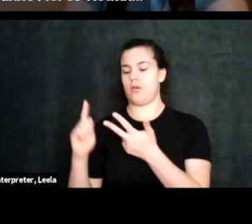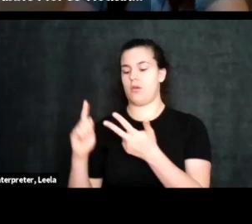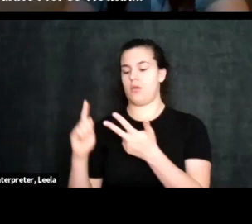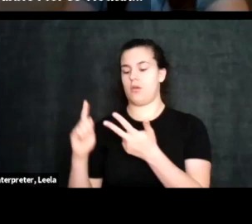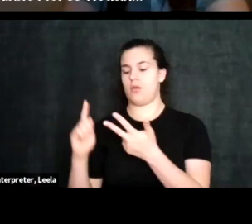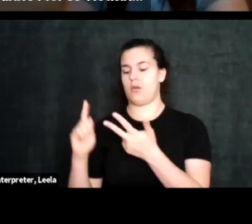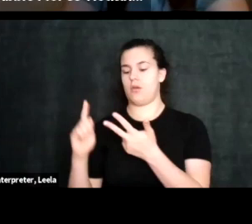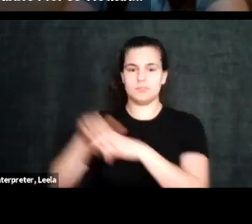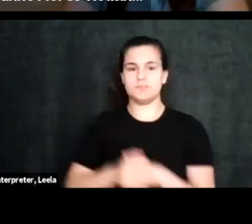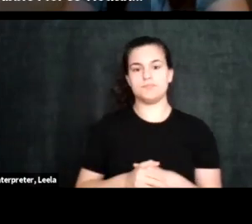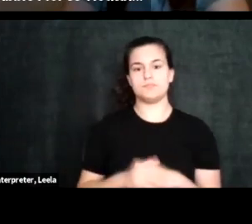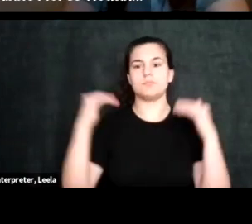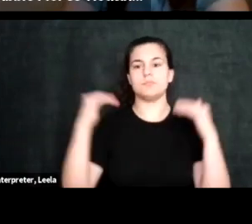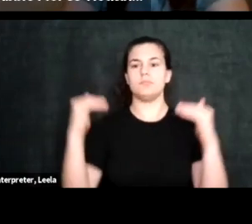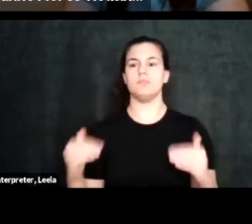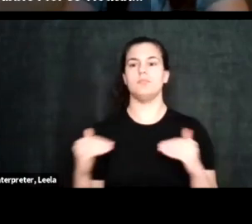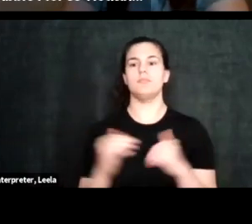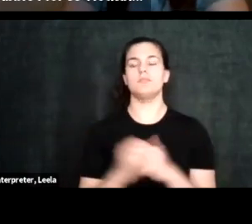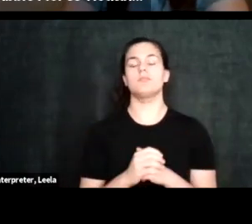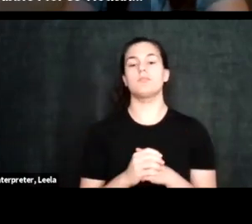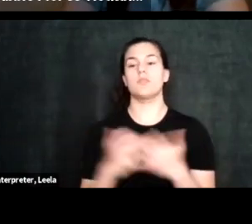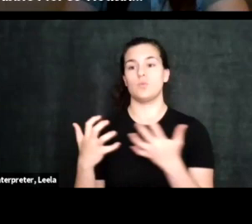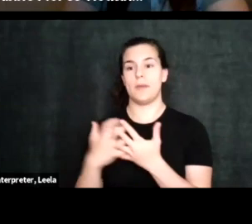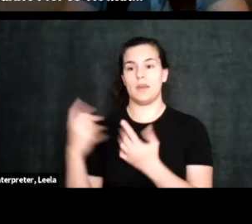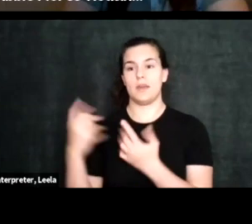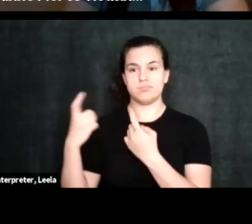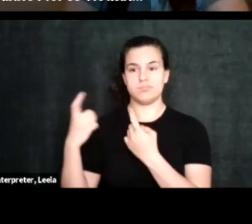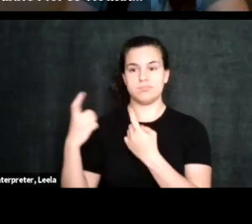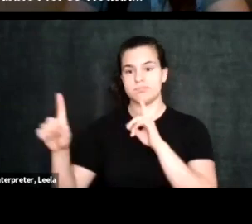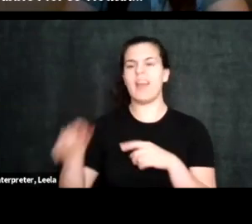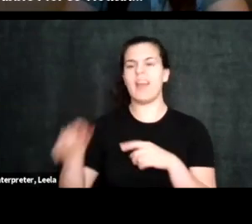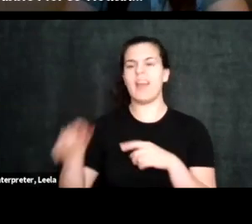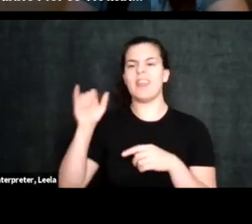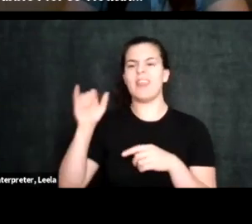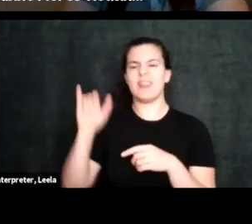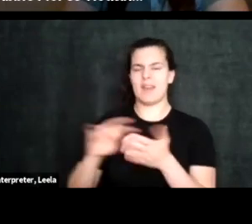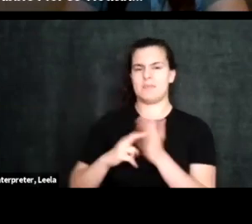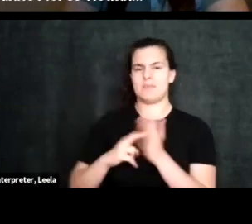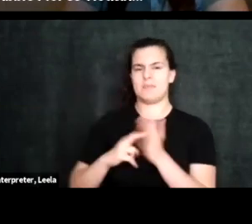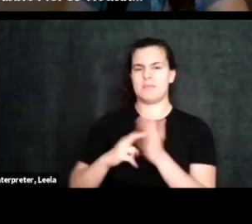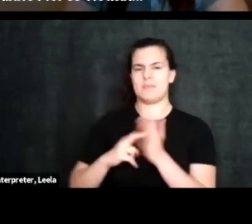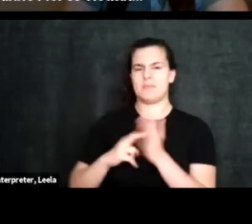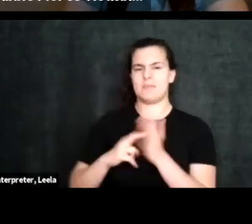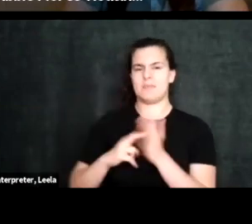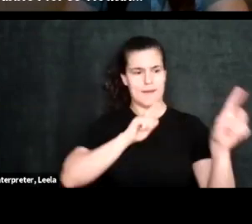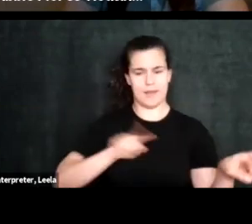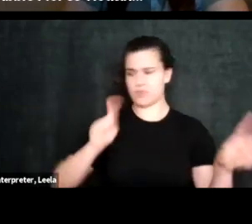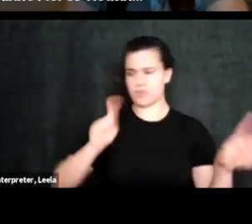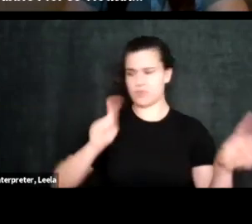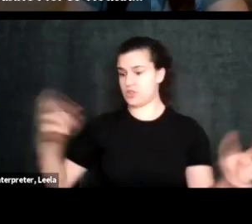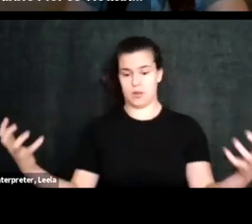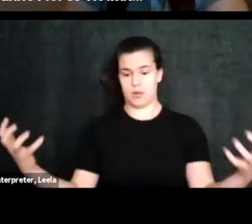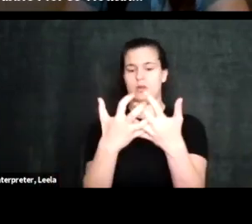roommate questionnaire where you'll fill out things about yourself. This is what we use to match you with someone, so please be specific when filling this